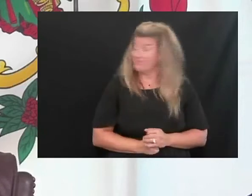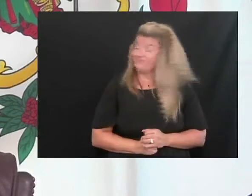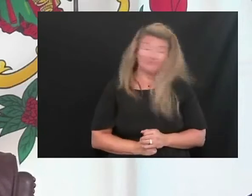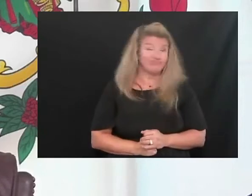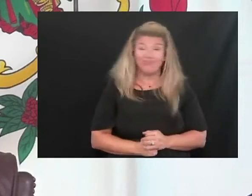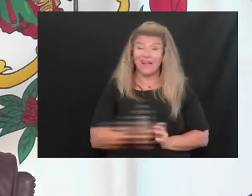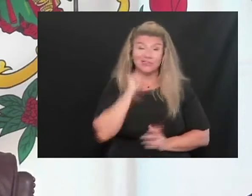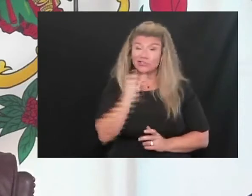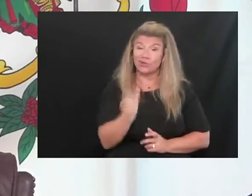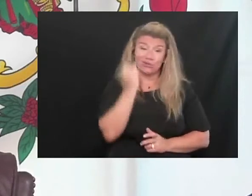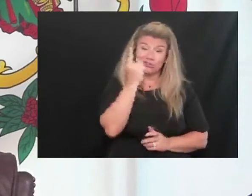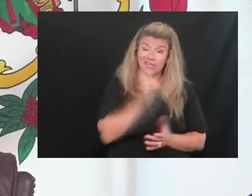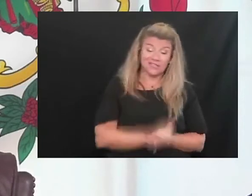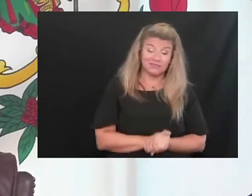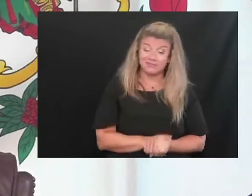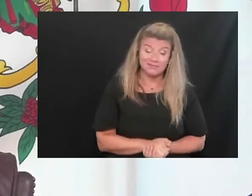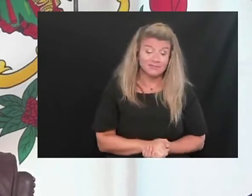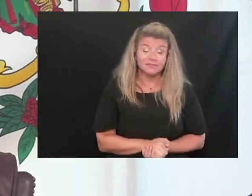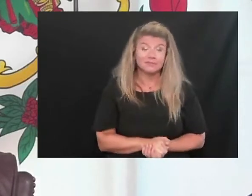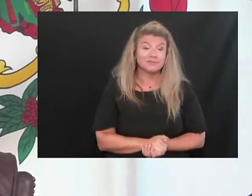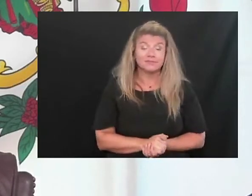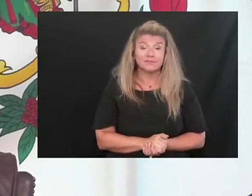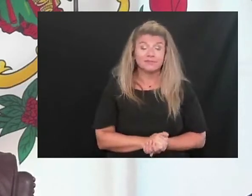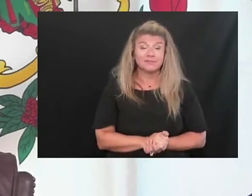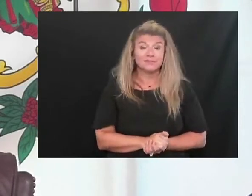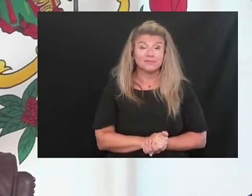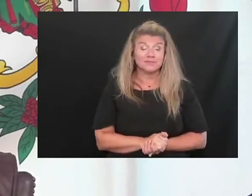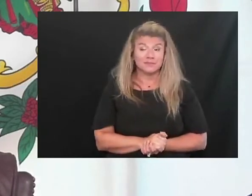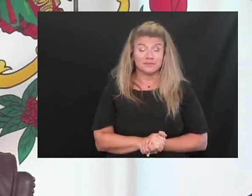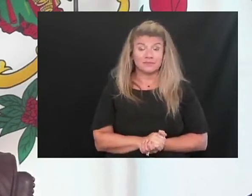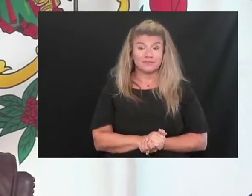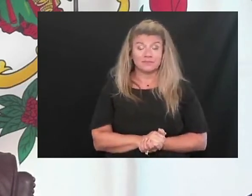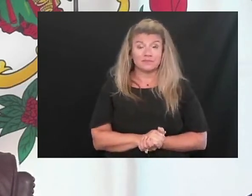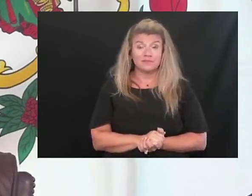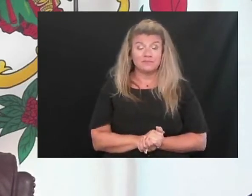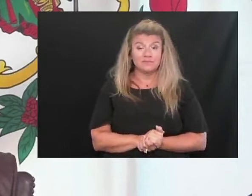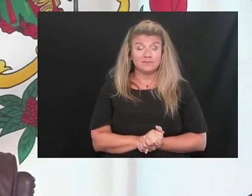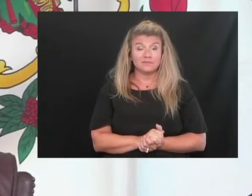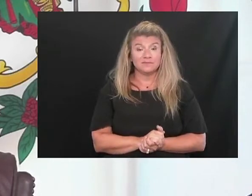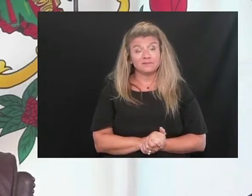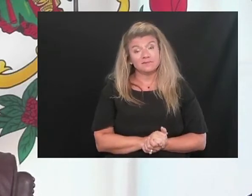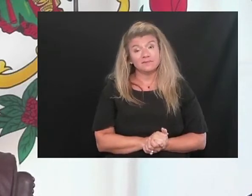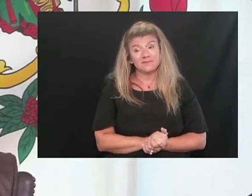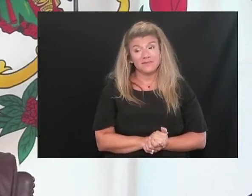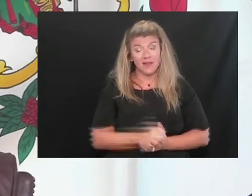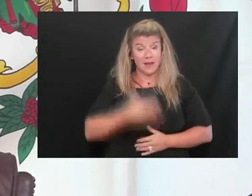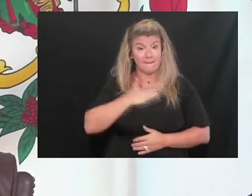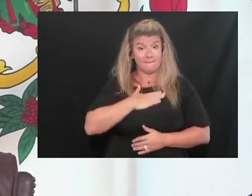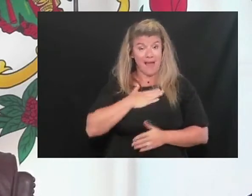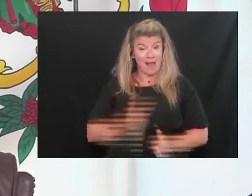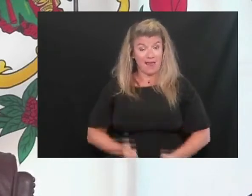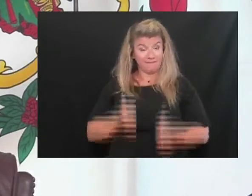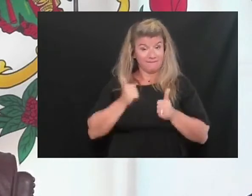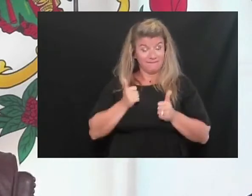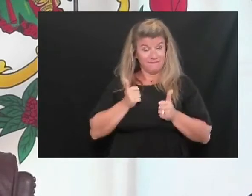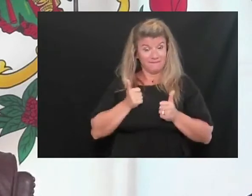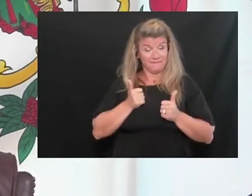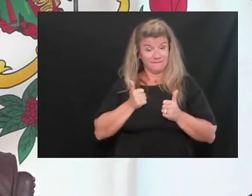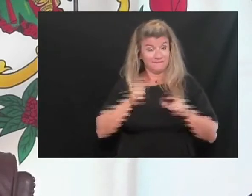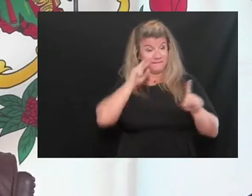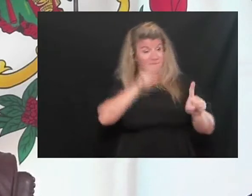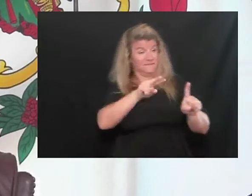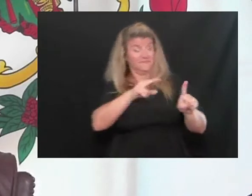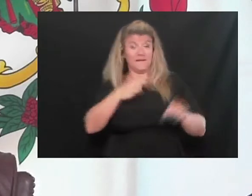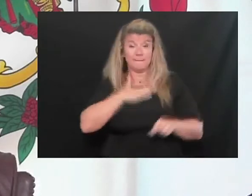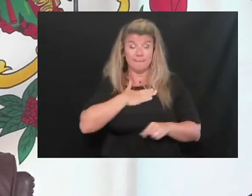know, David, I probably, you know, from the standpoint of my life and my